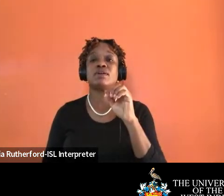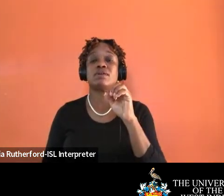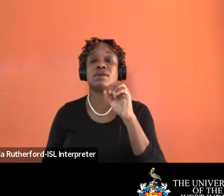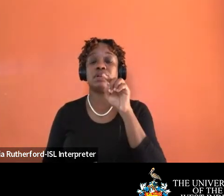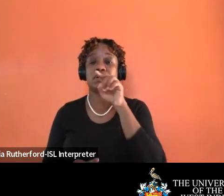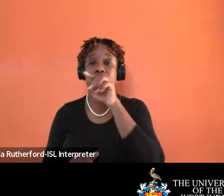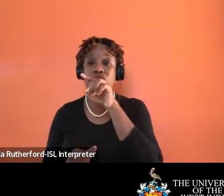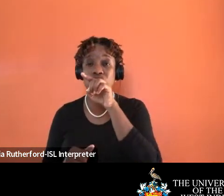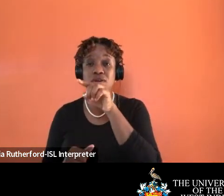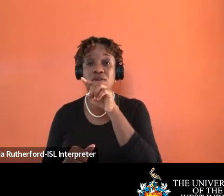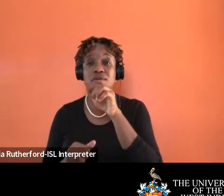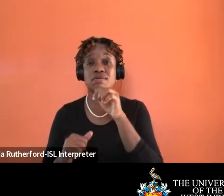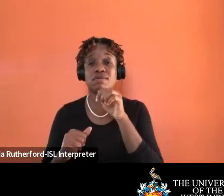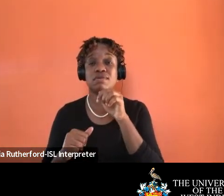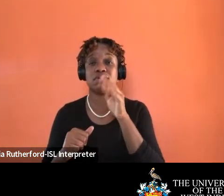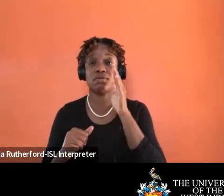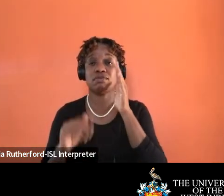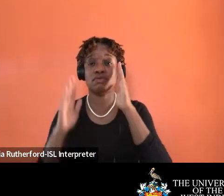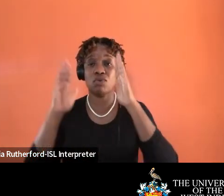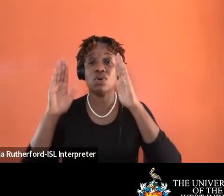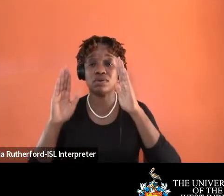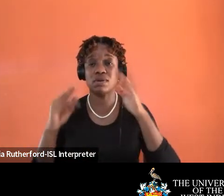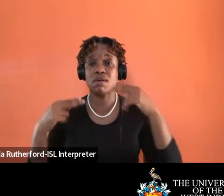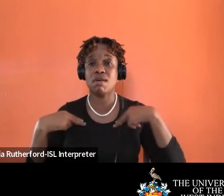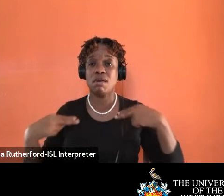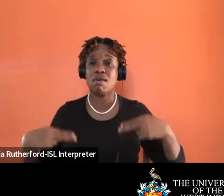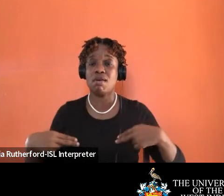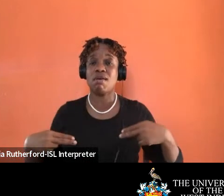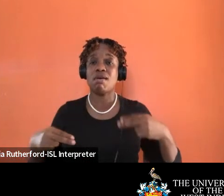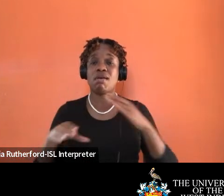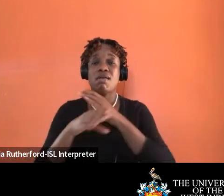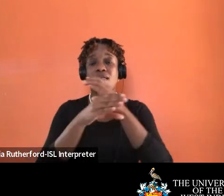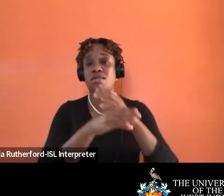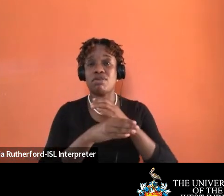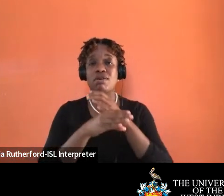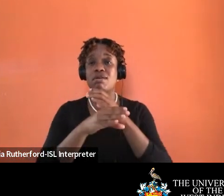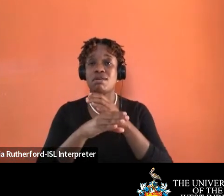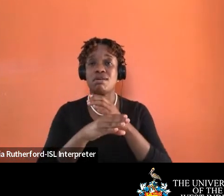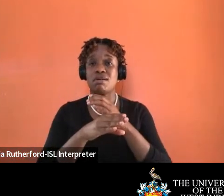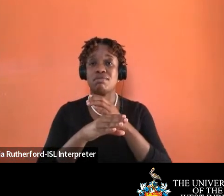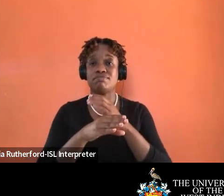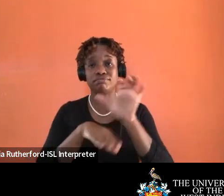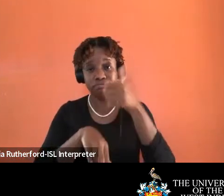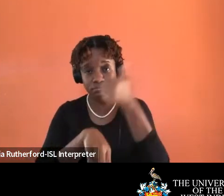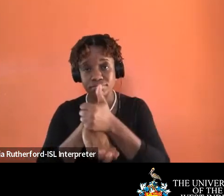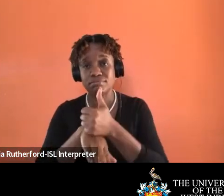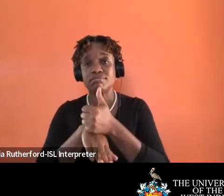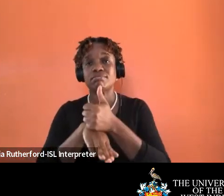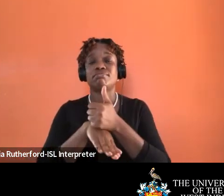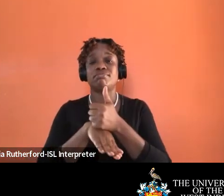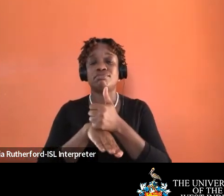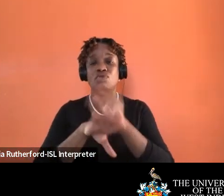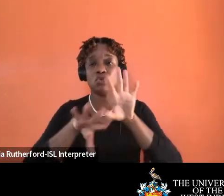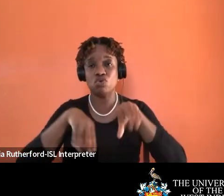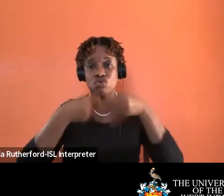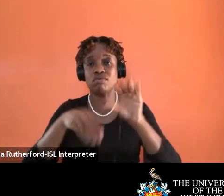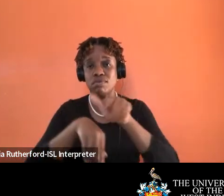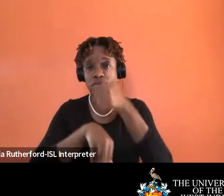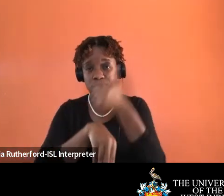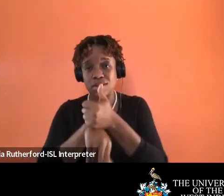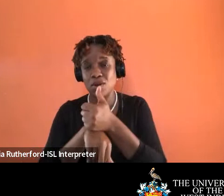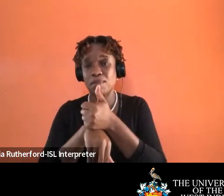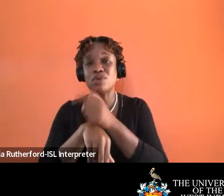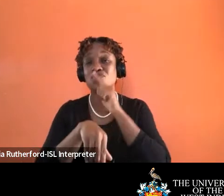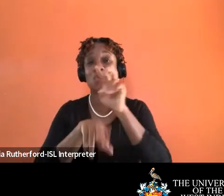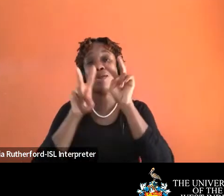healthcare professionals in the Caribbean, she will be unable to do so. And oh, how we were looking forward to it, because it